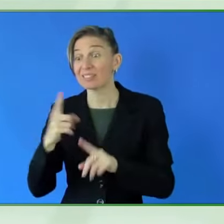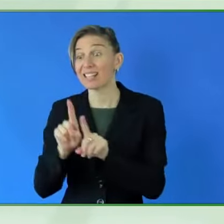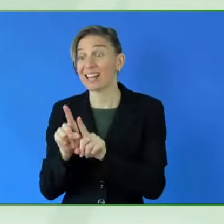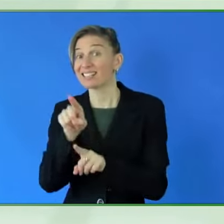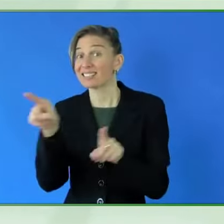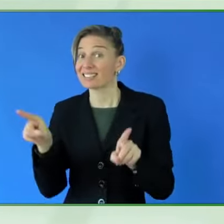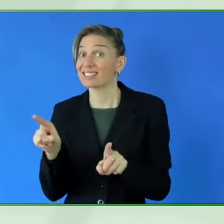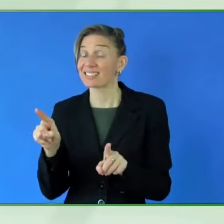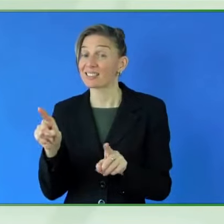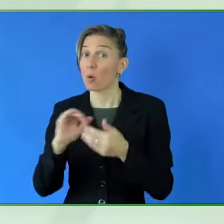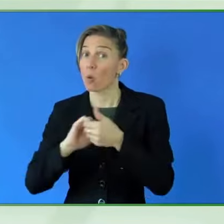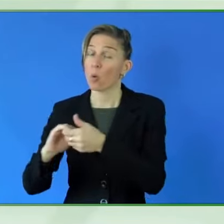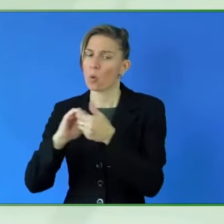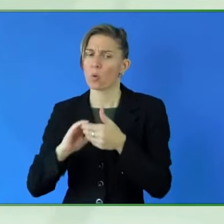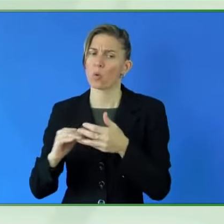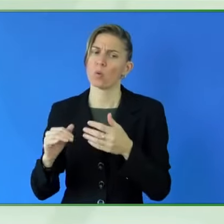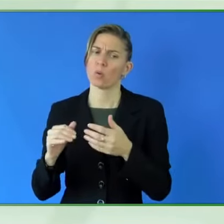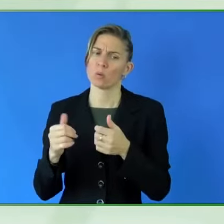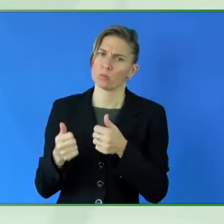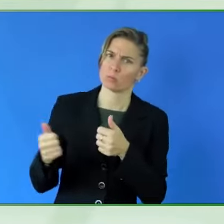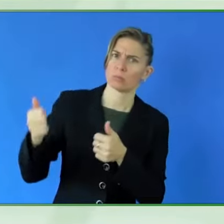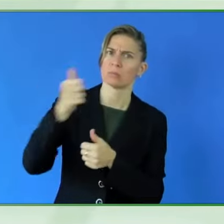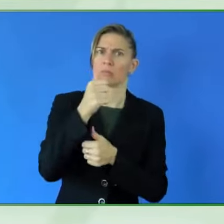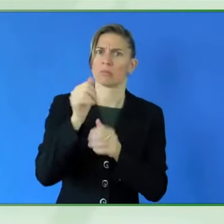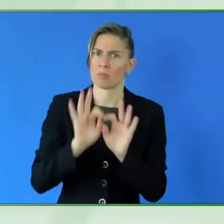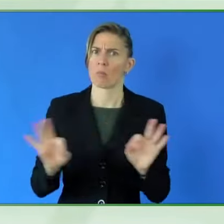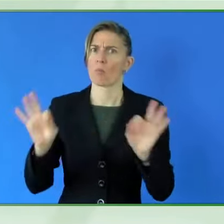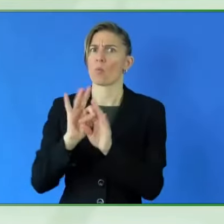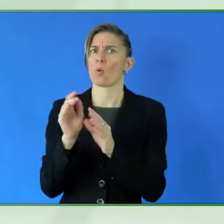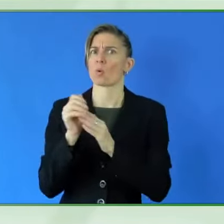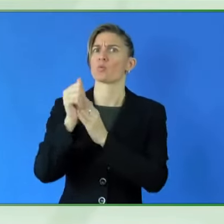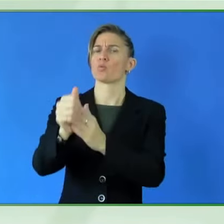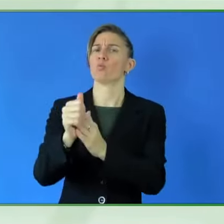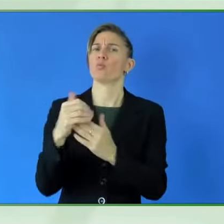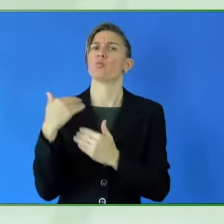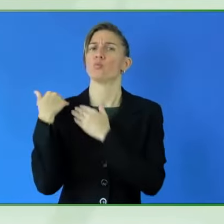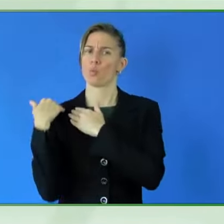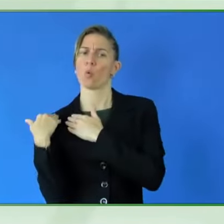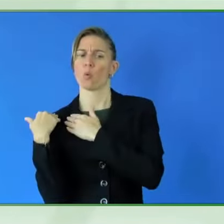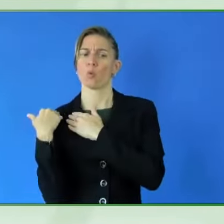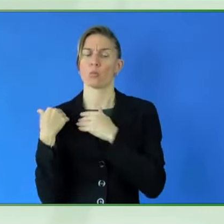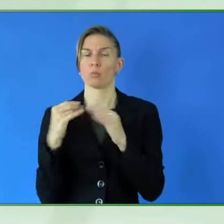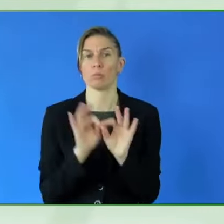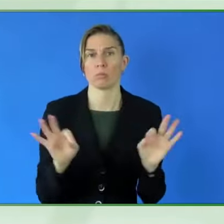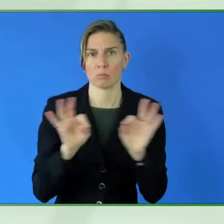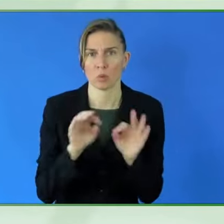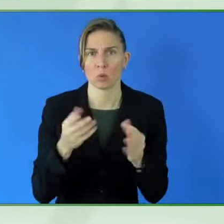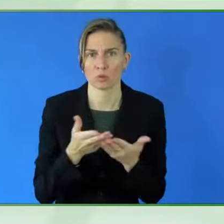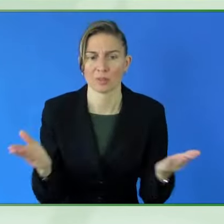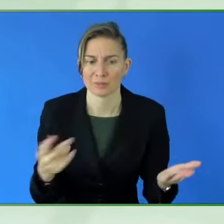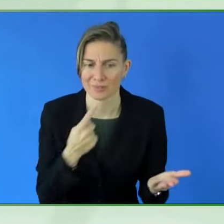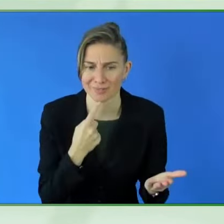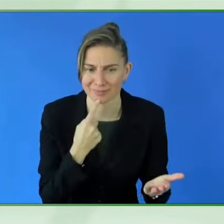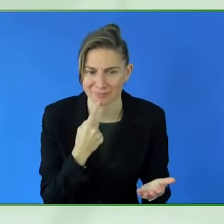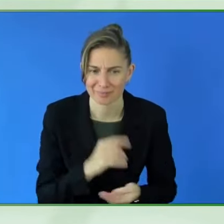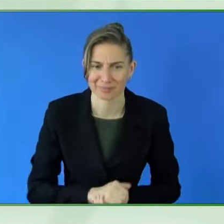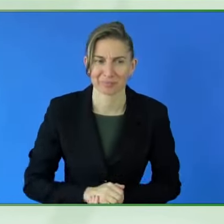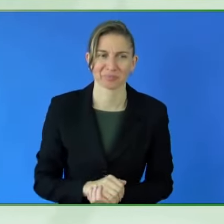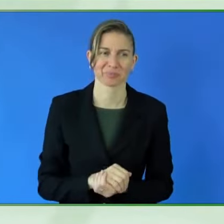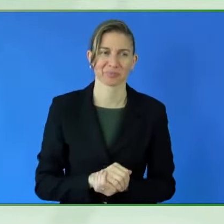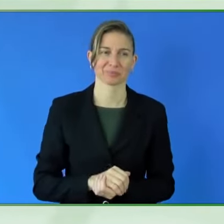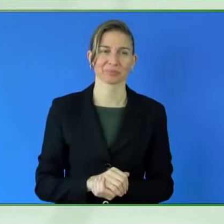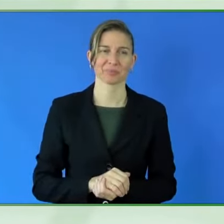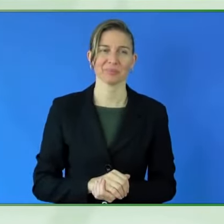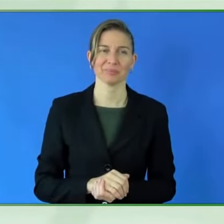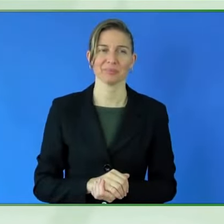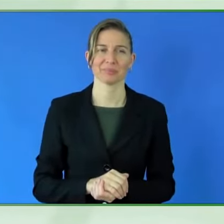instrumental roles in all 5 cities. That was, I think, critical to all of us. So maybe just brief answers to one more